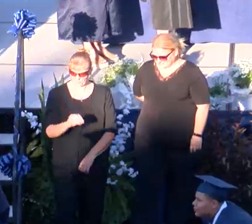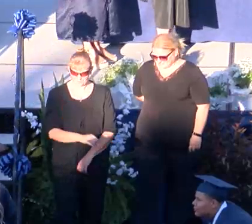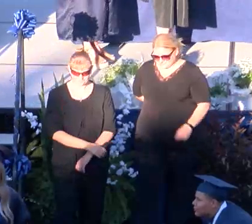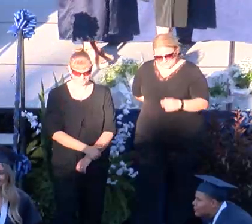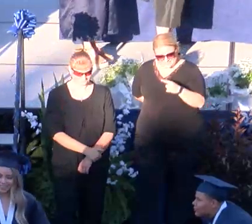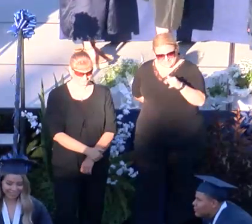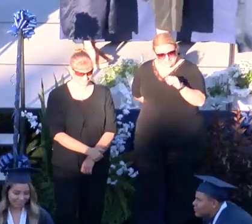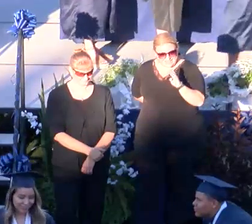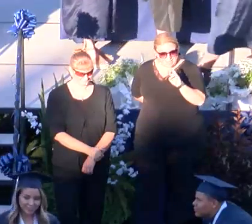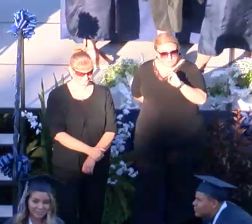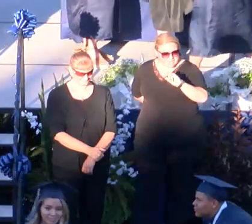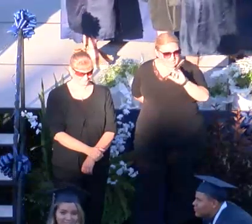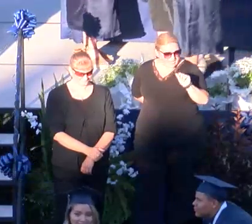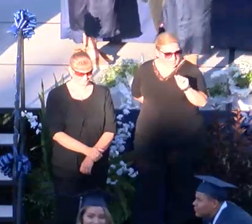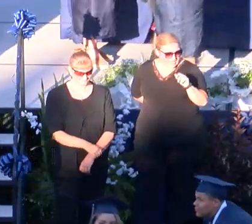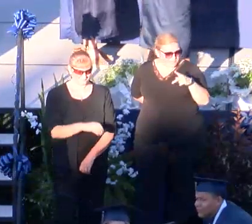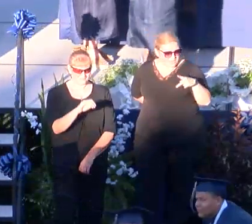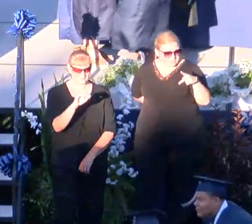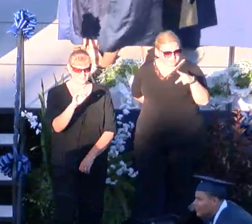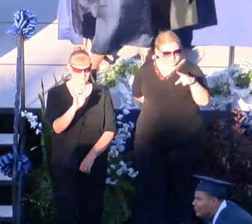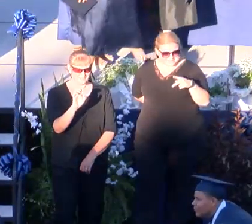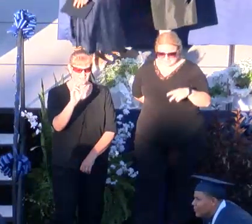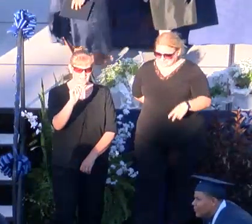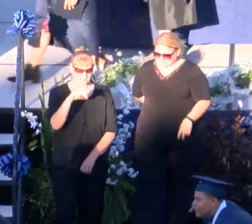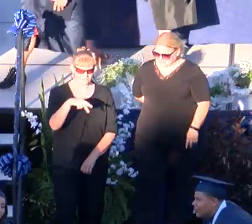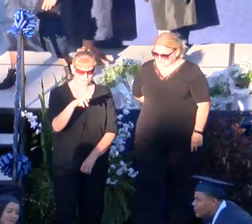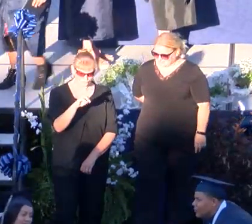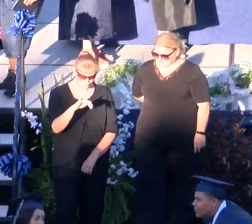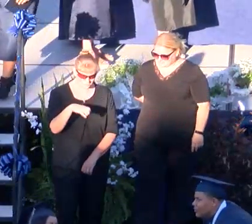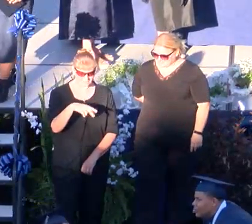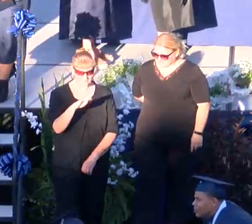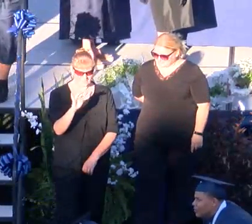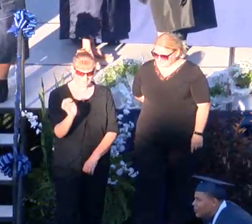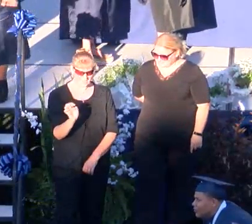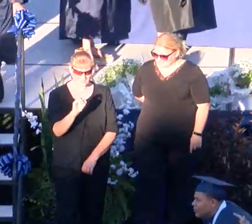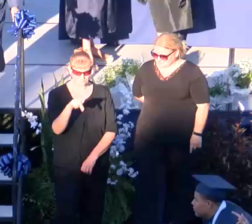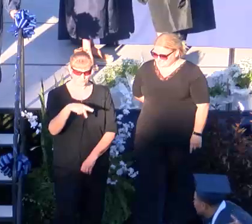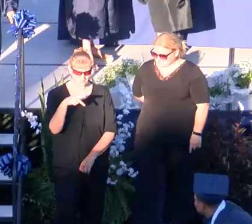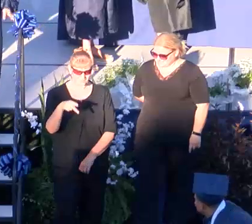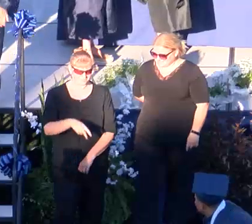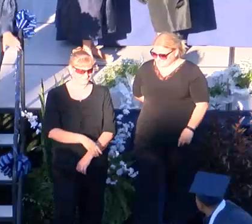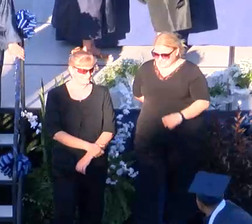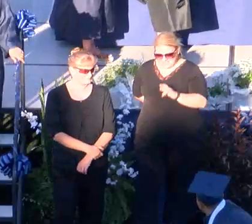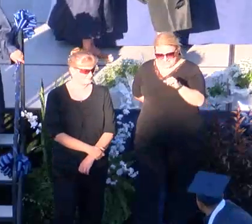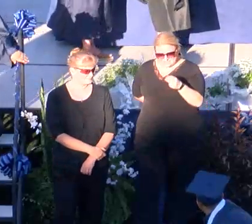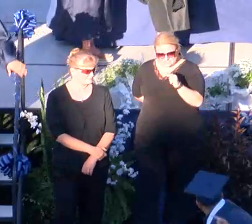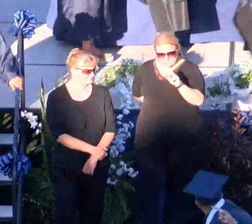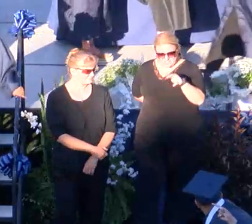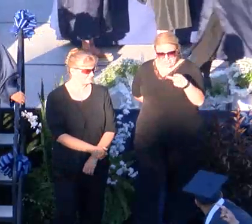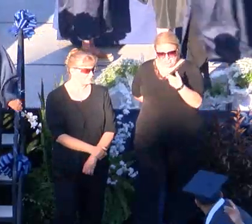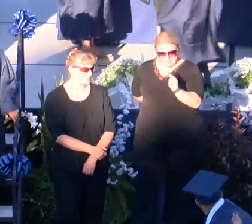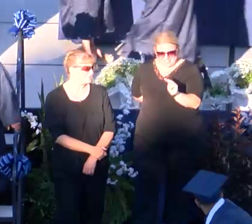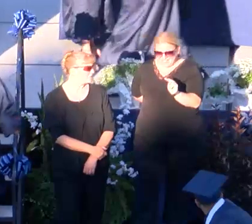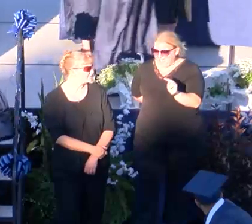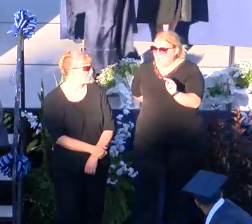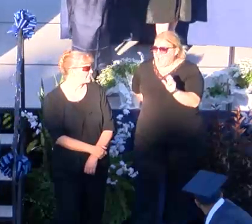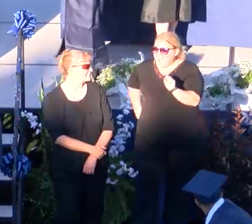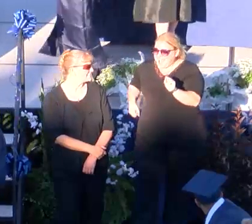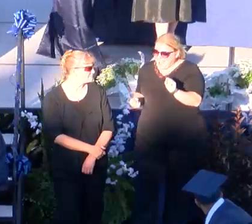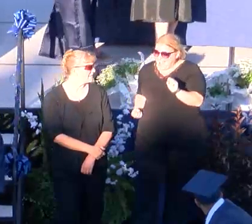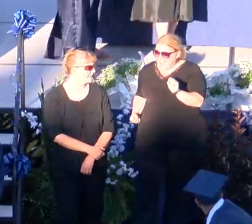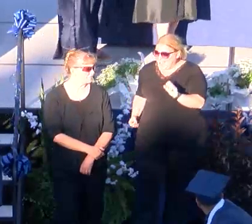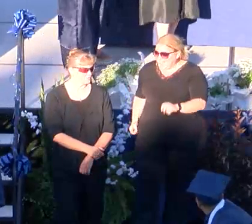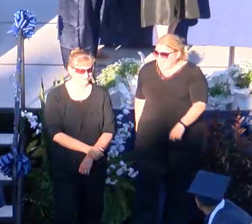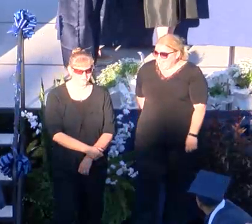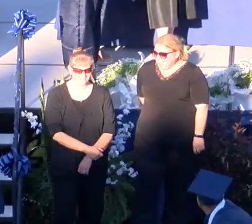Prado. Enrique Garcia Perez. Jonathan Smith.